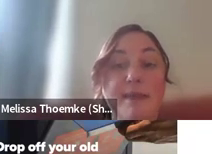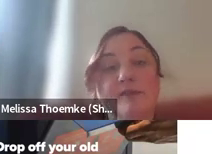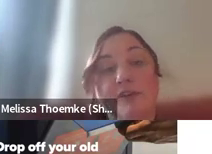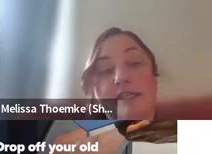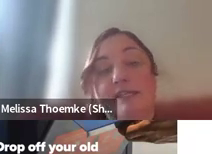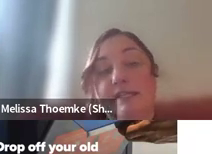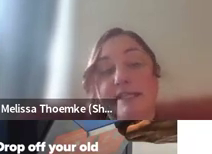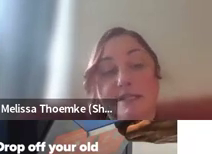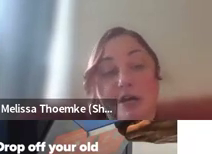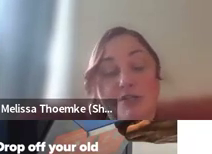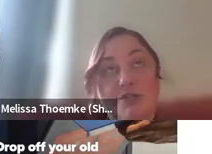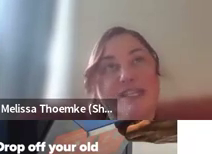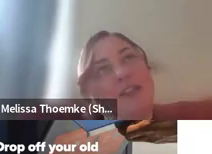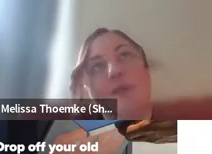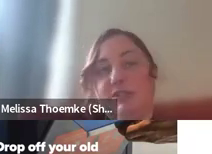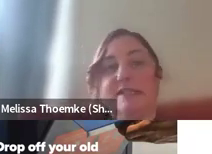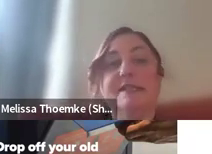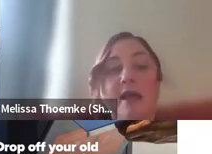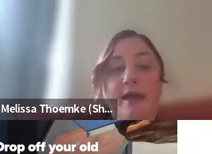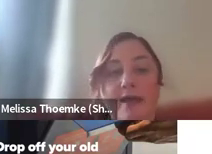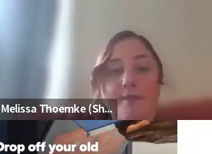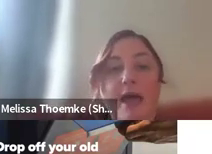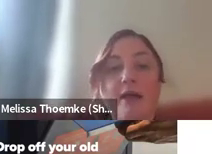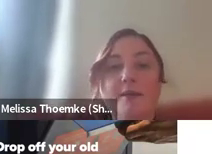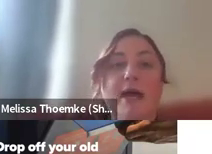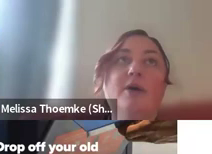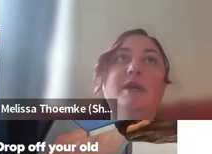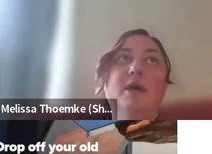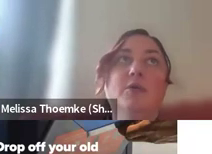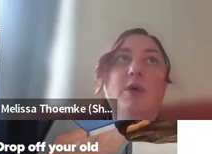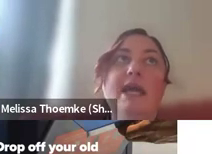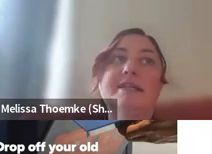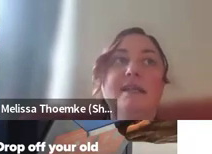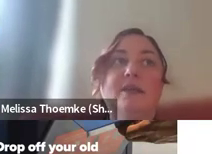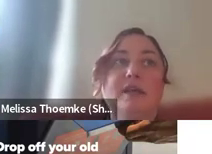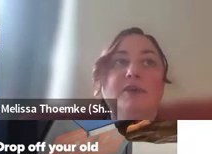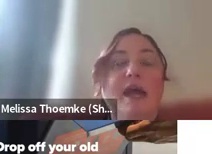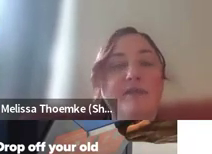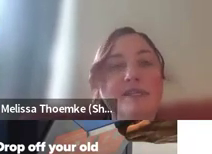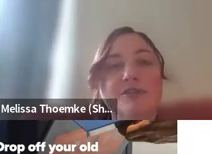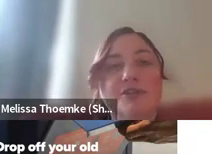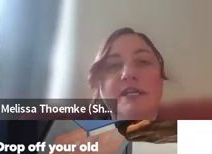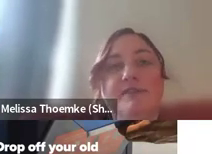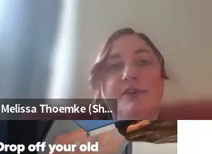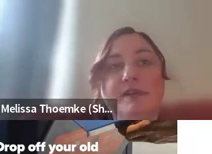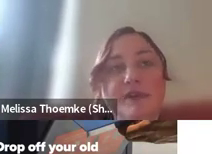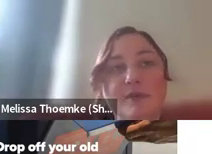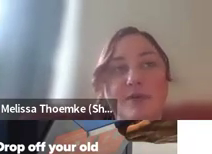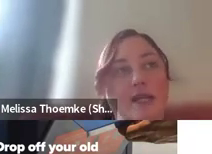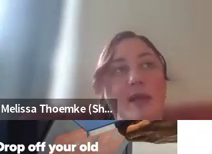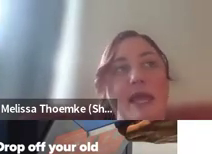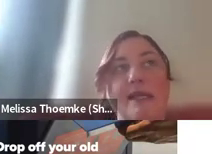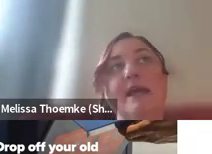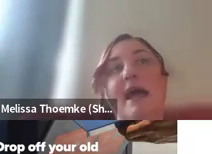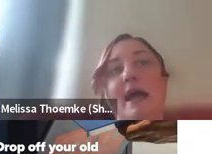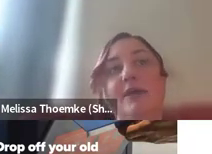materials meant for clinicians and doctors and their patients, all about ways that you, if you're having surgery, if you're living with